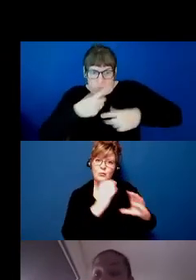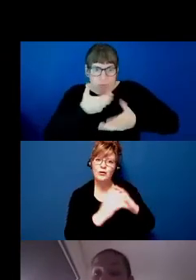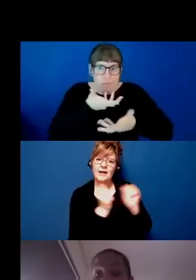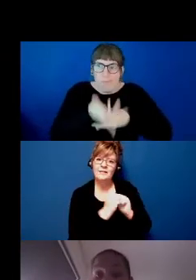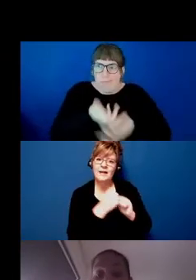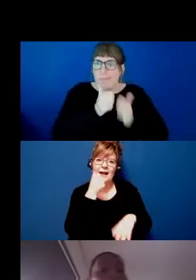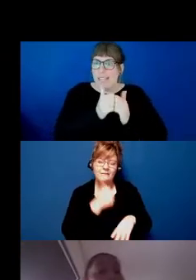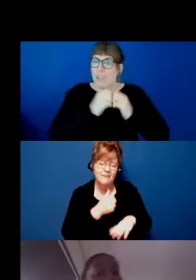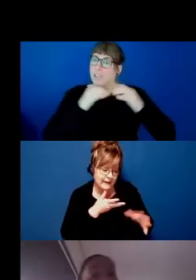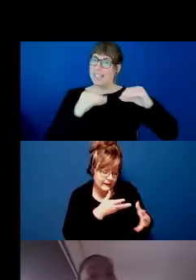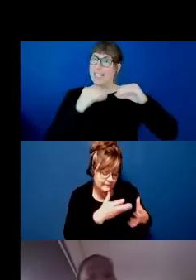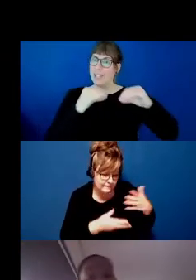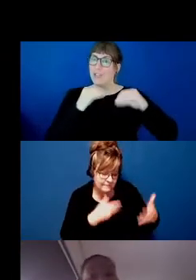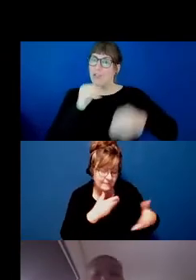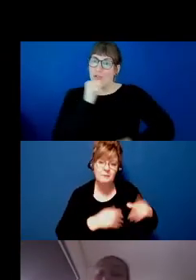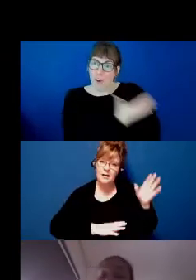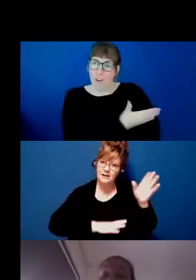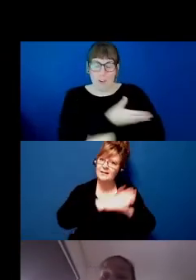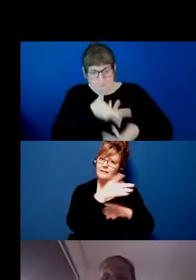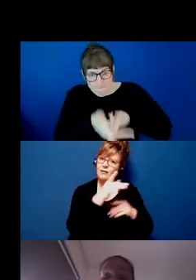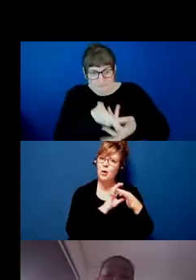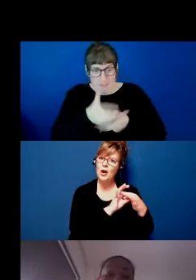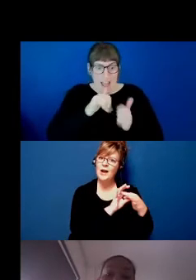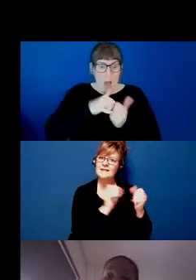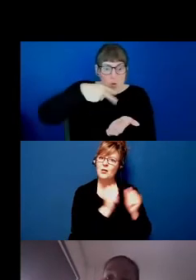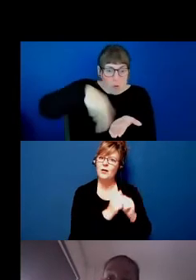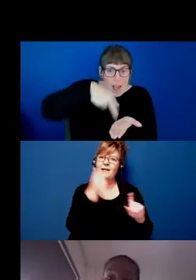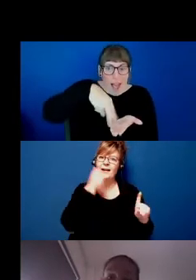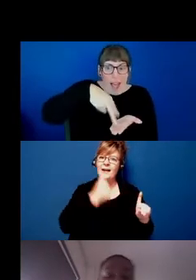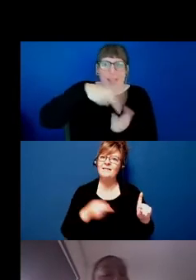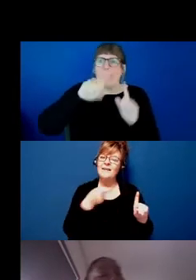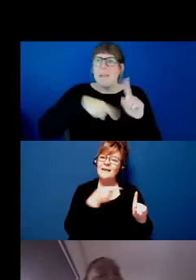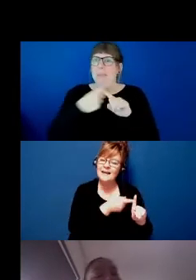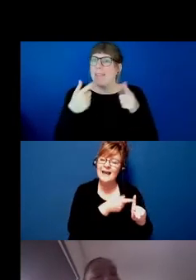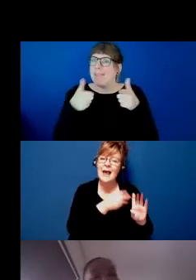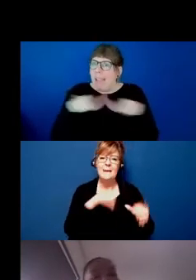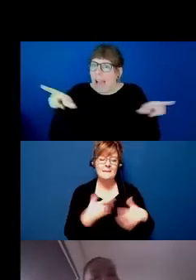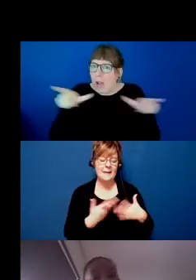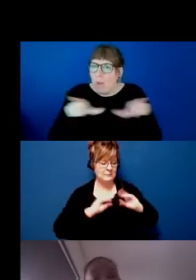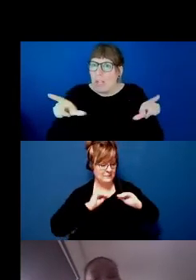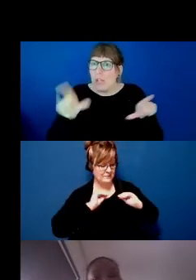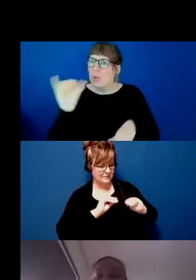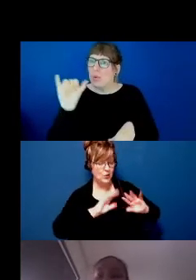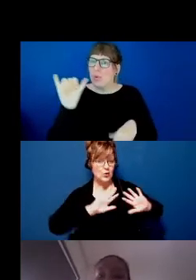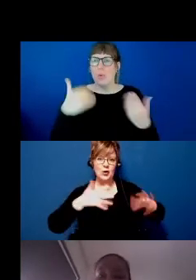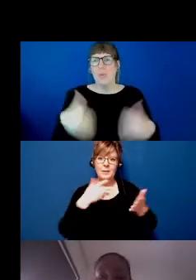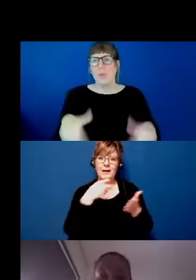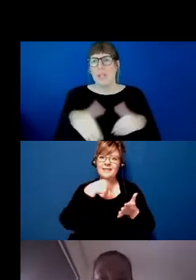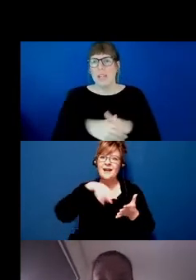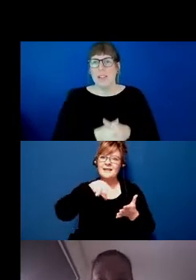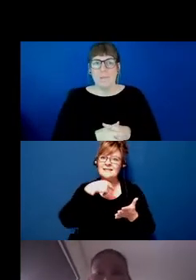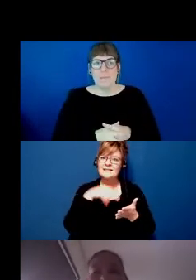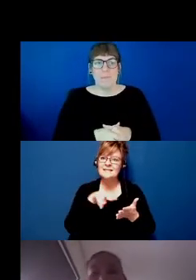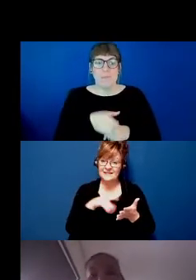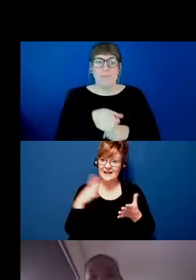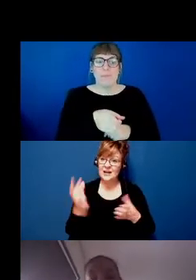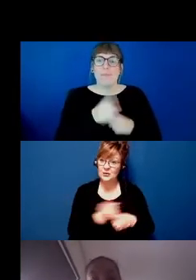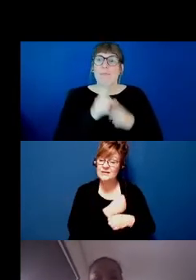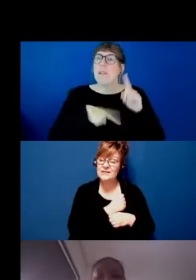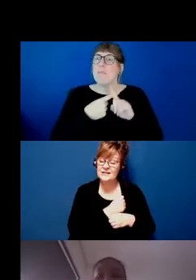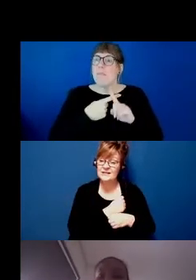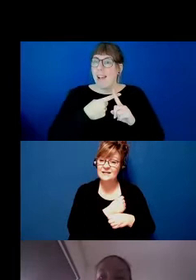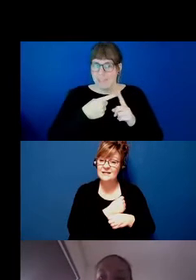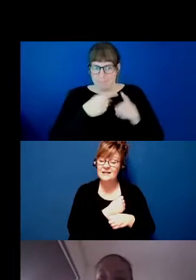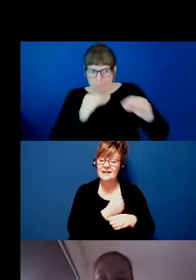to teach her how to dance, but also there was a language there, and she also was introduced to music at the same